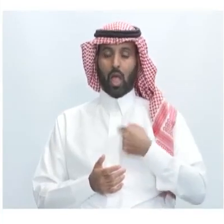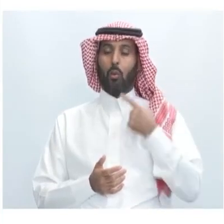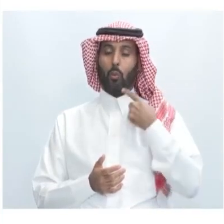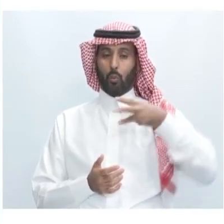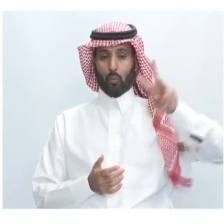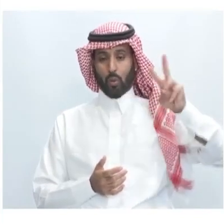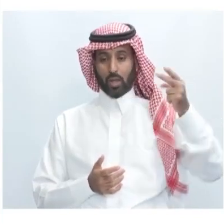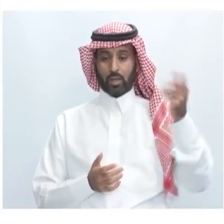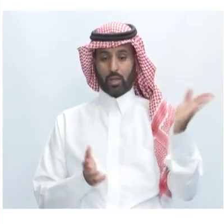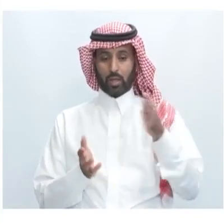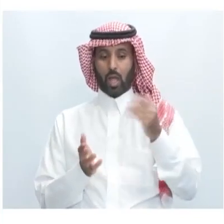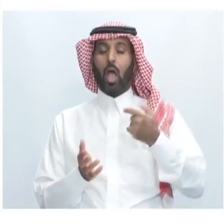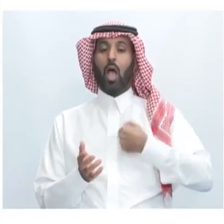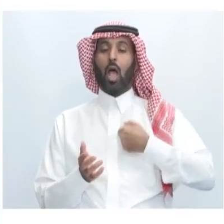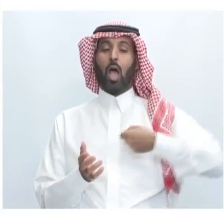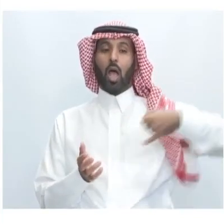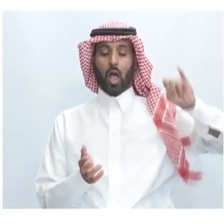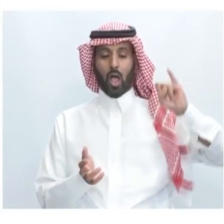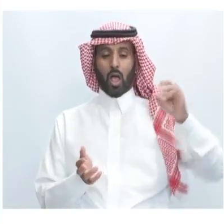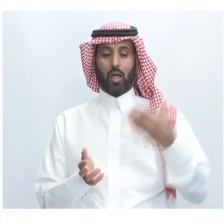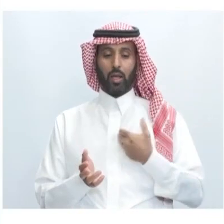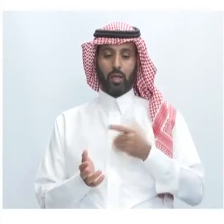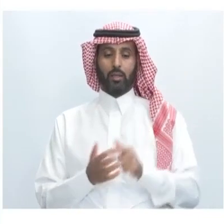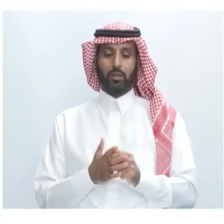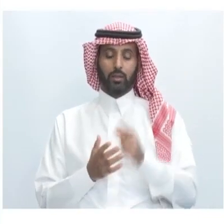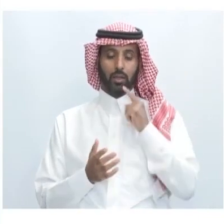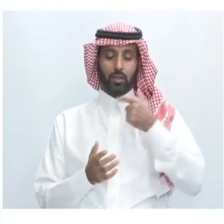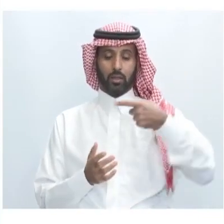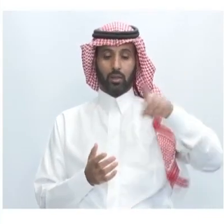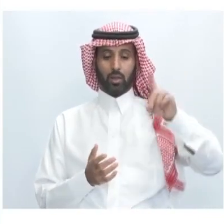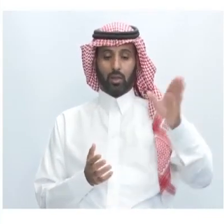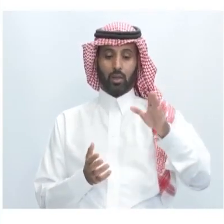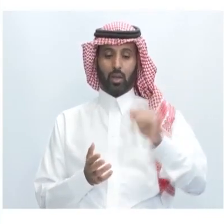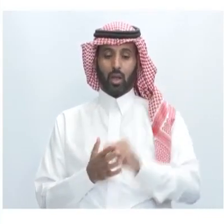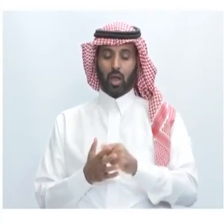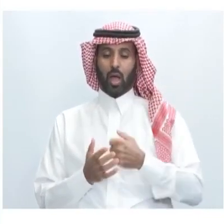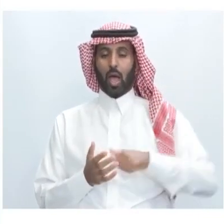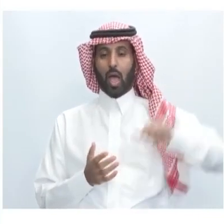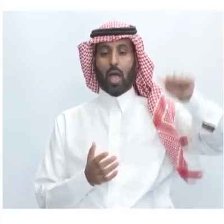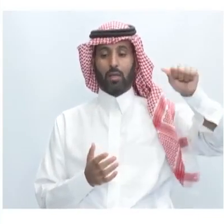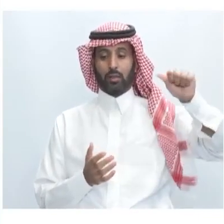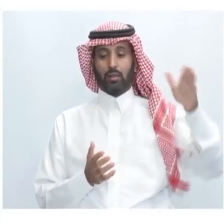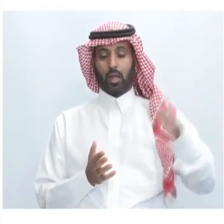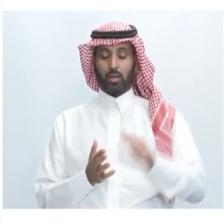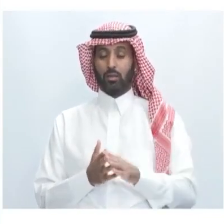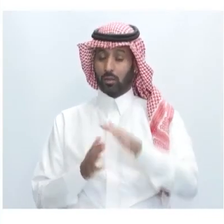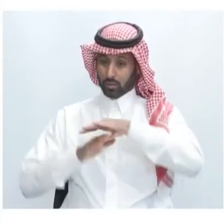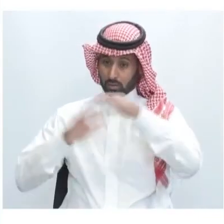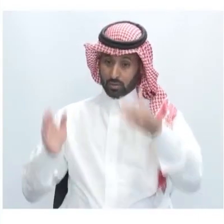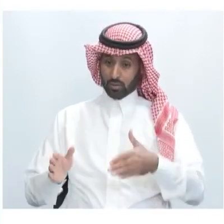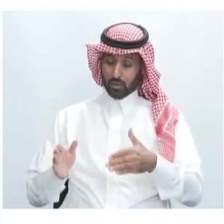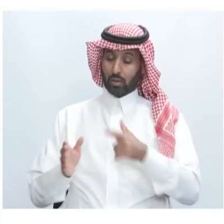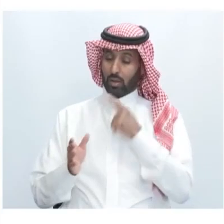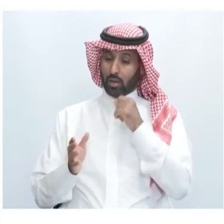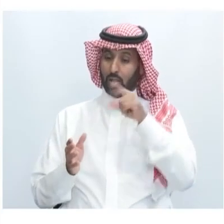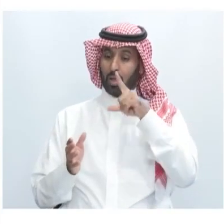capital I, asked to see Dr. Attar, both capitalized. The receptionist said, excellent, with a